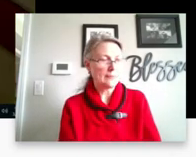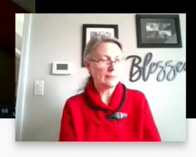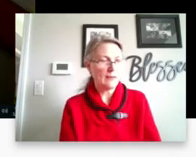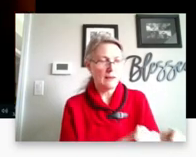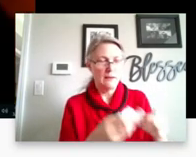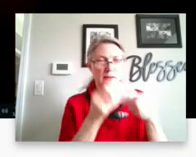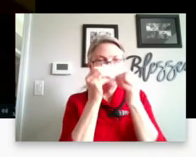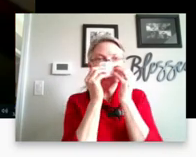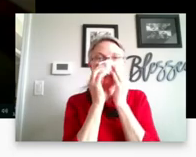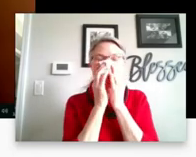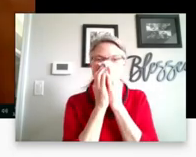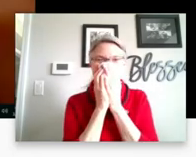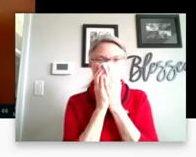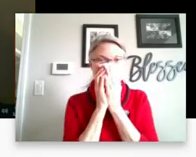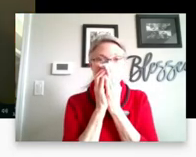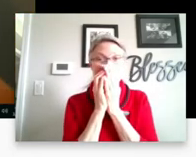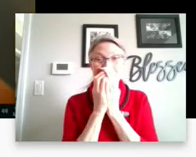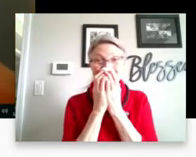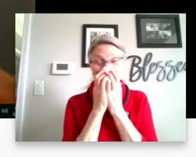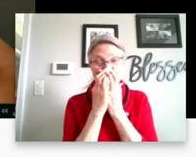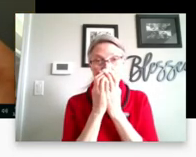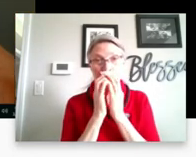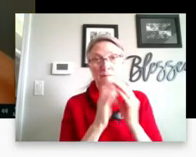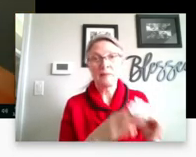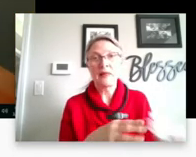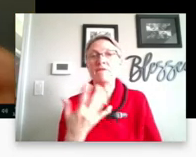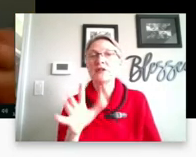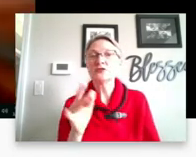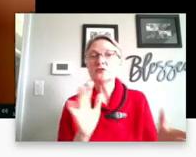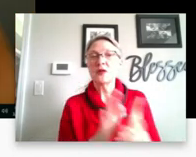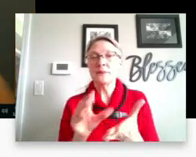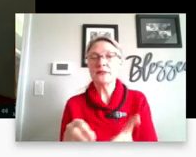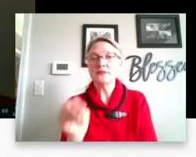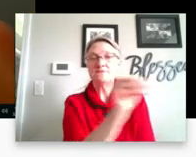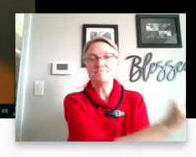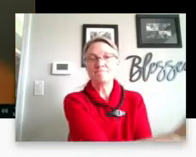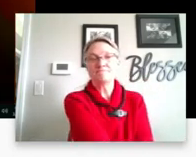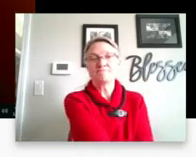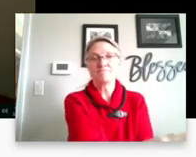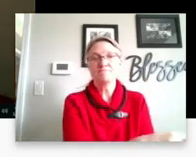set it off to the side. Got this long one here. Let's check this one out.